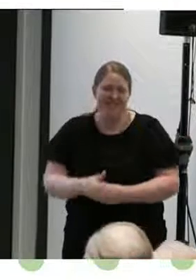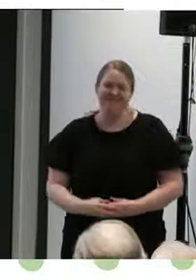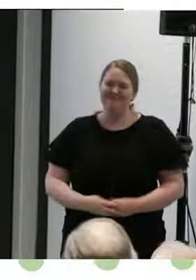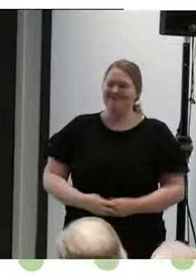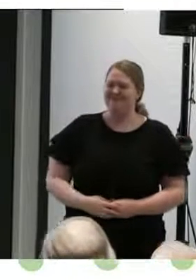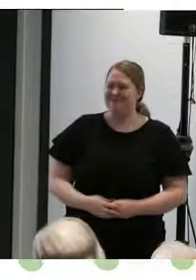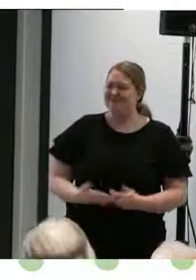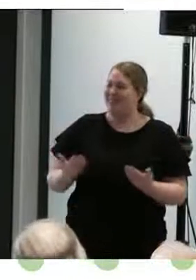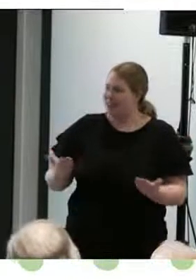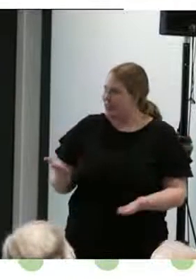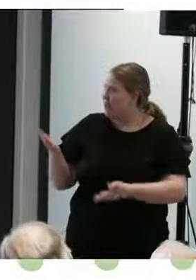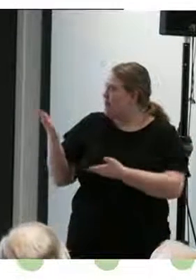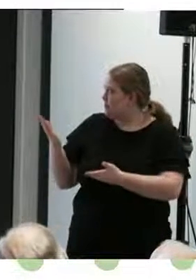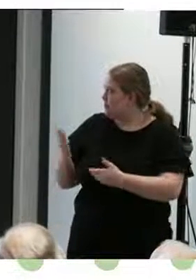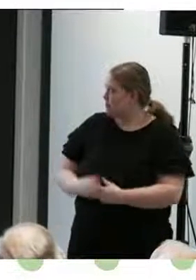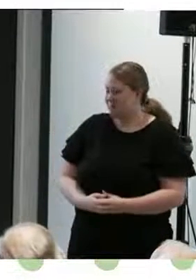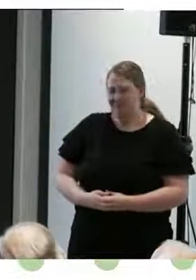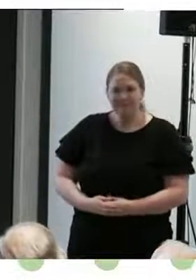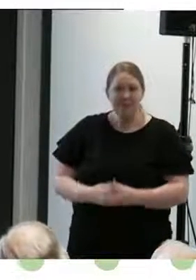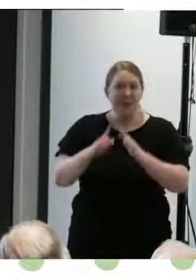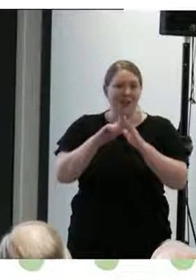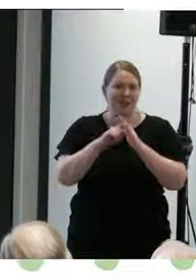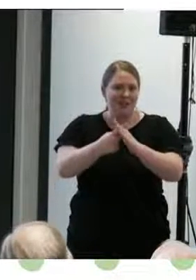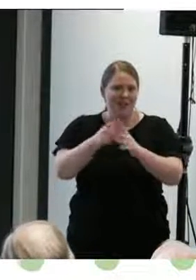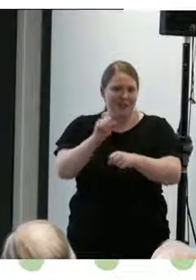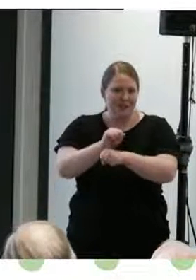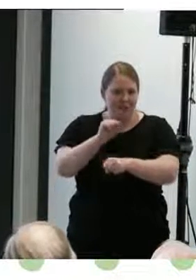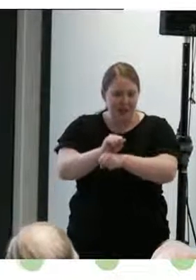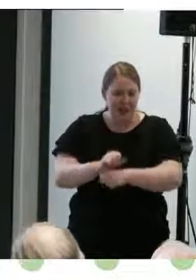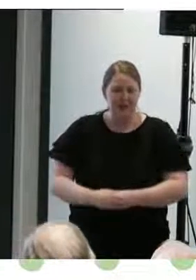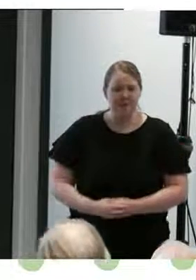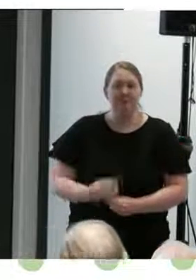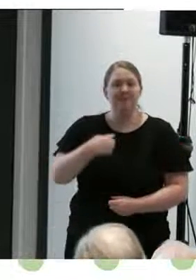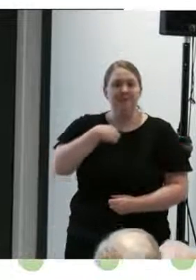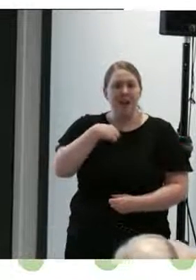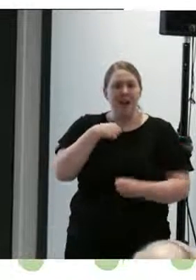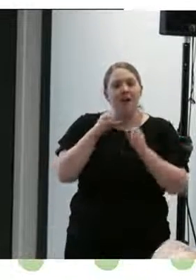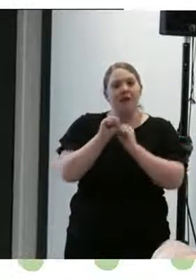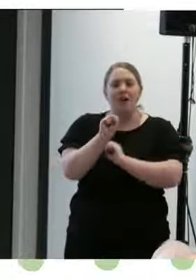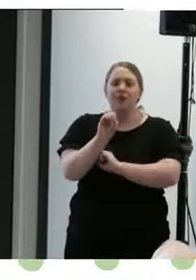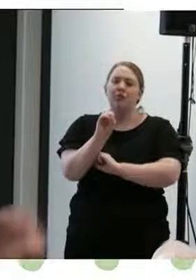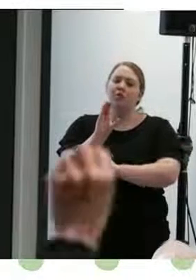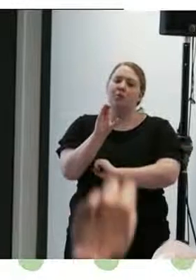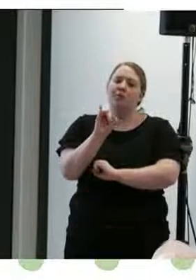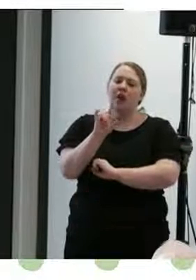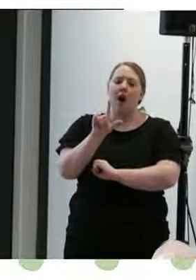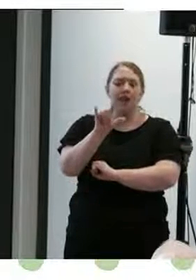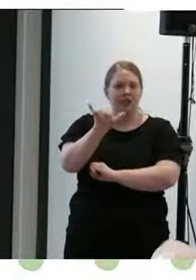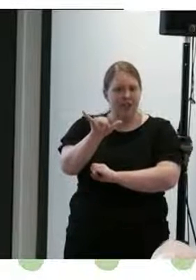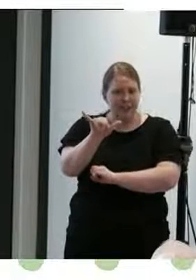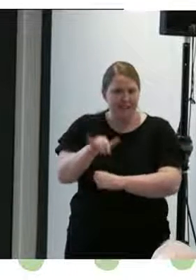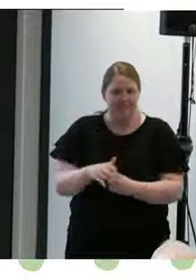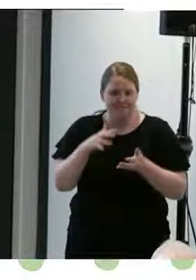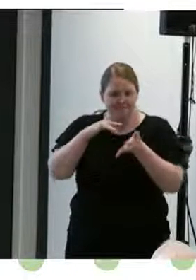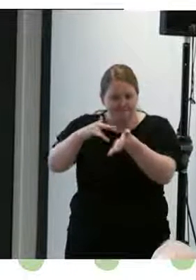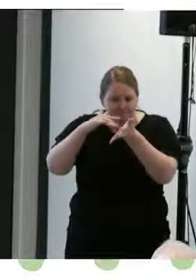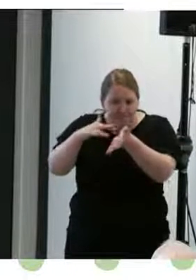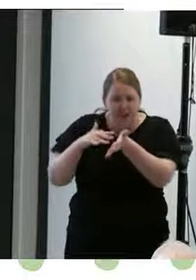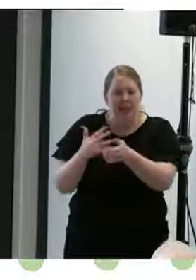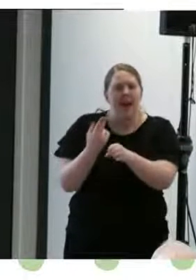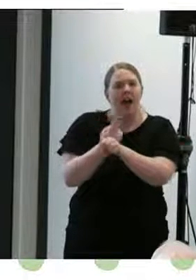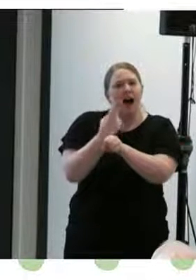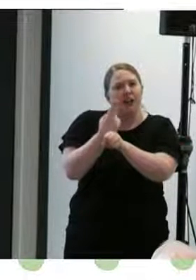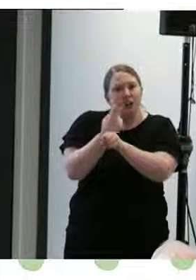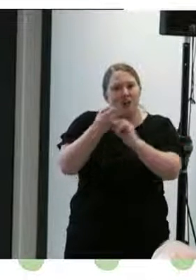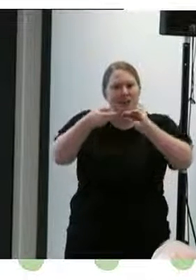so to get to work. So I'm a sociologist, and I specialize in using qualitative methods